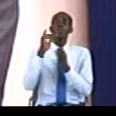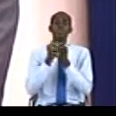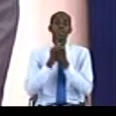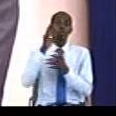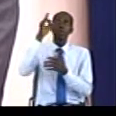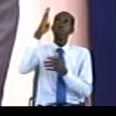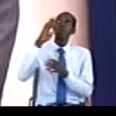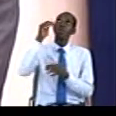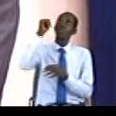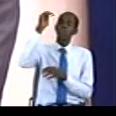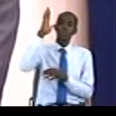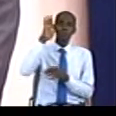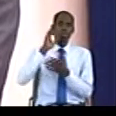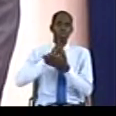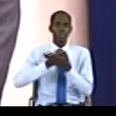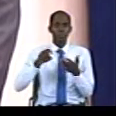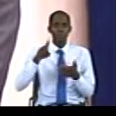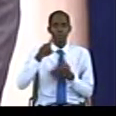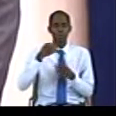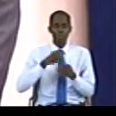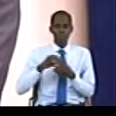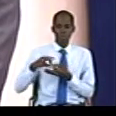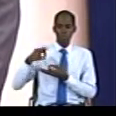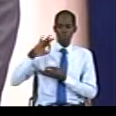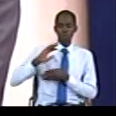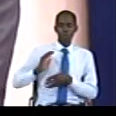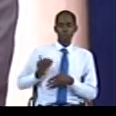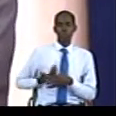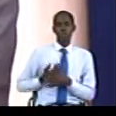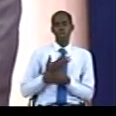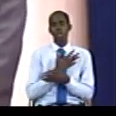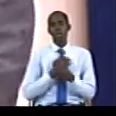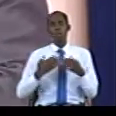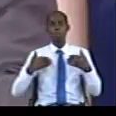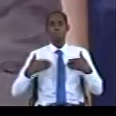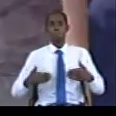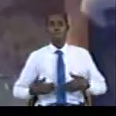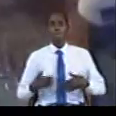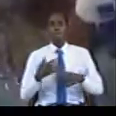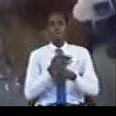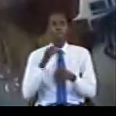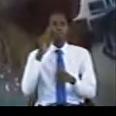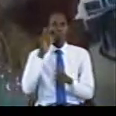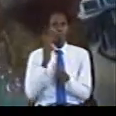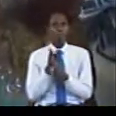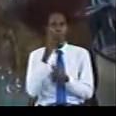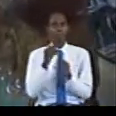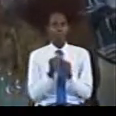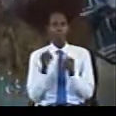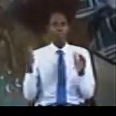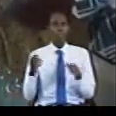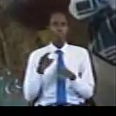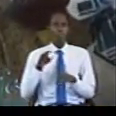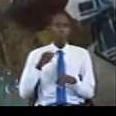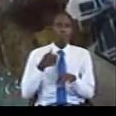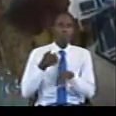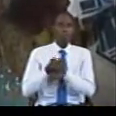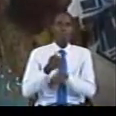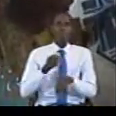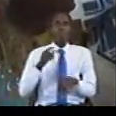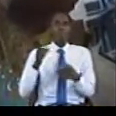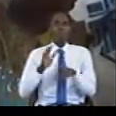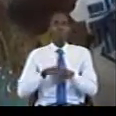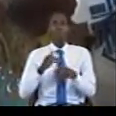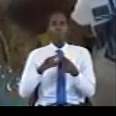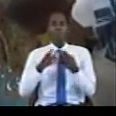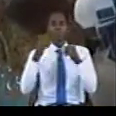will sanctify you, spirit, soul, and body, that he will preserve you blameless unto the coming of the Lord. What